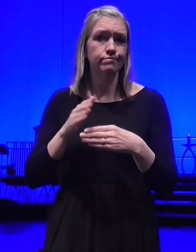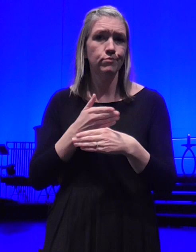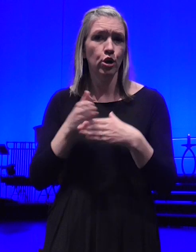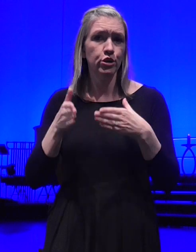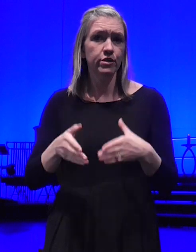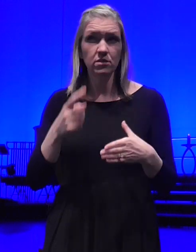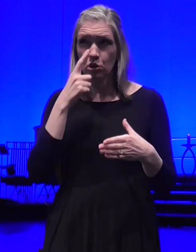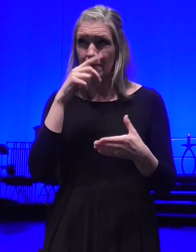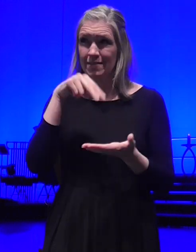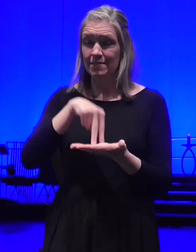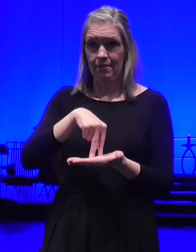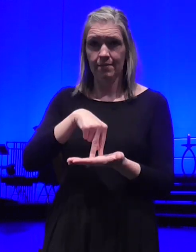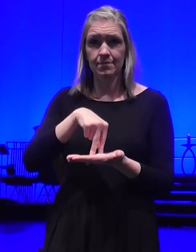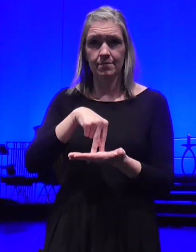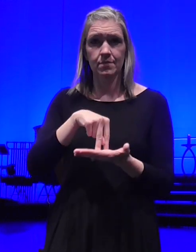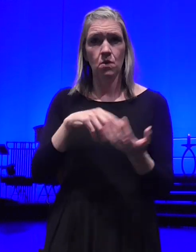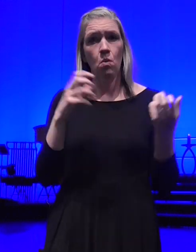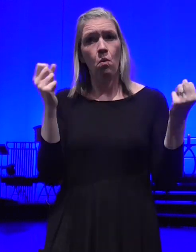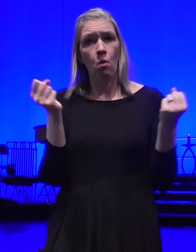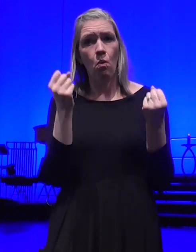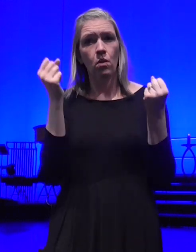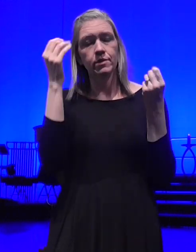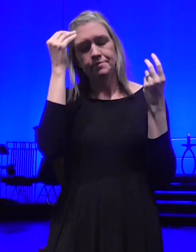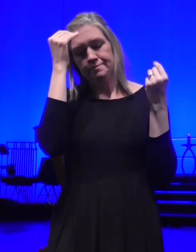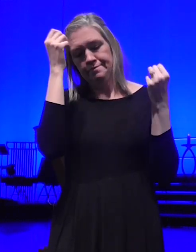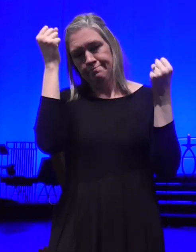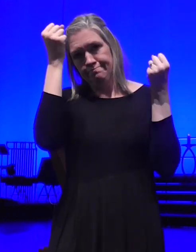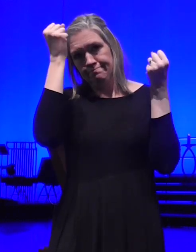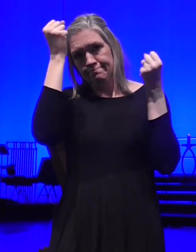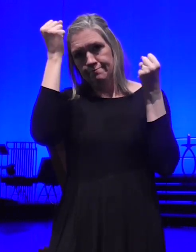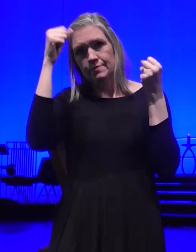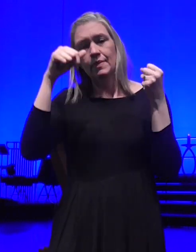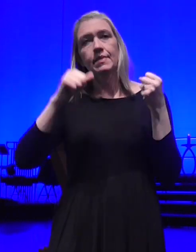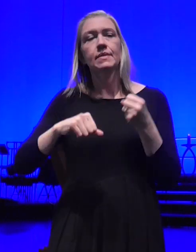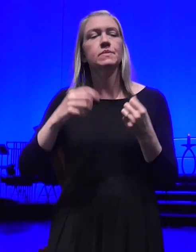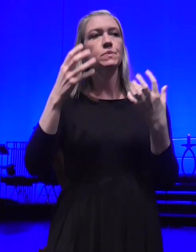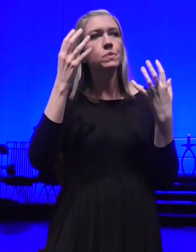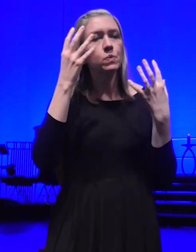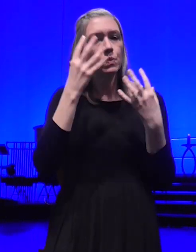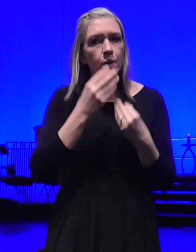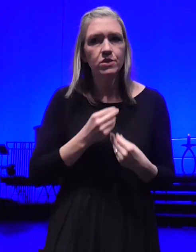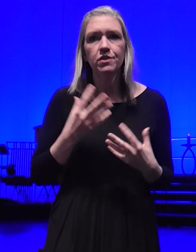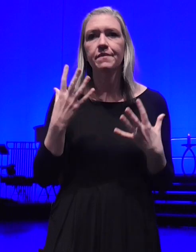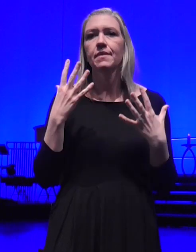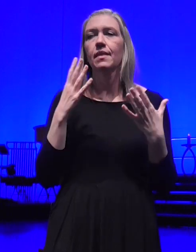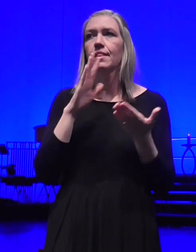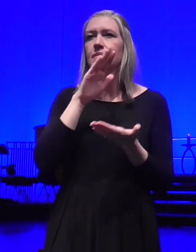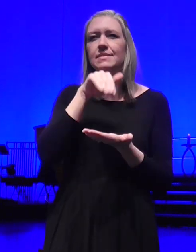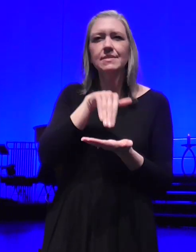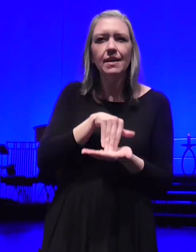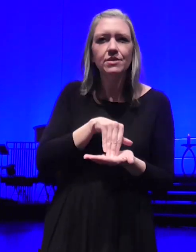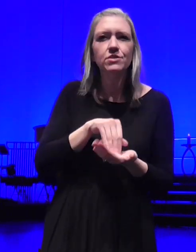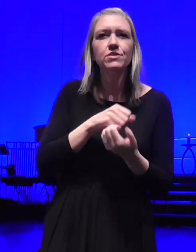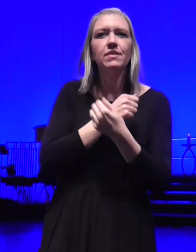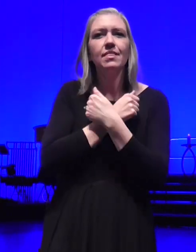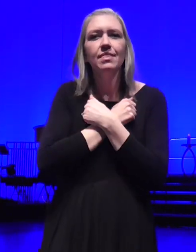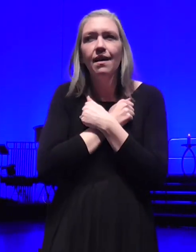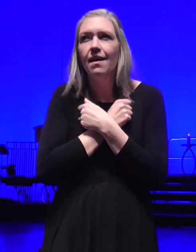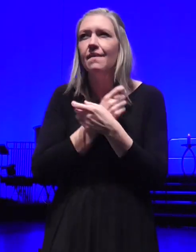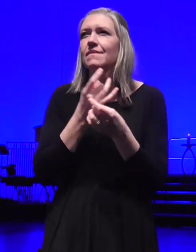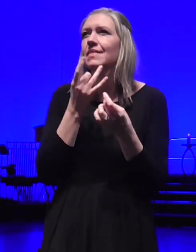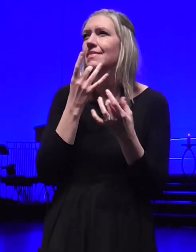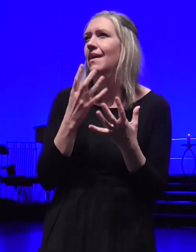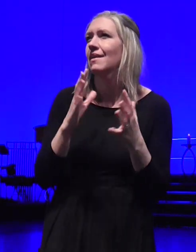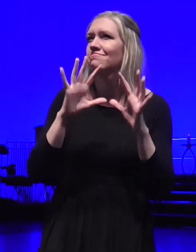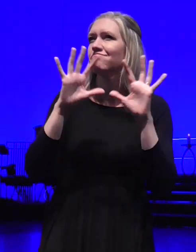please, and hold in consciousness this wonderful center of love and light all